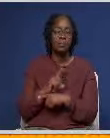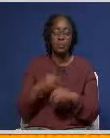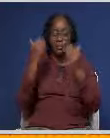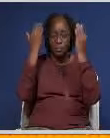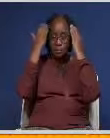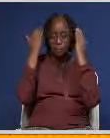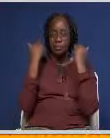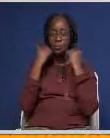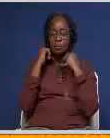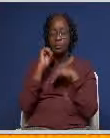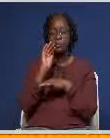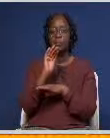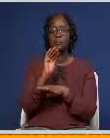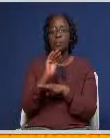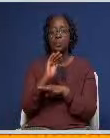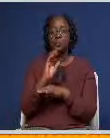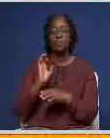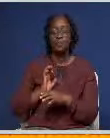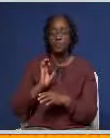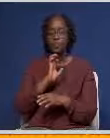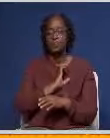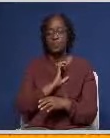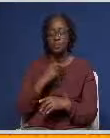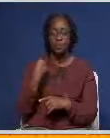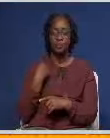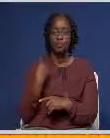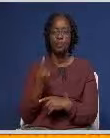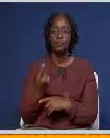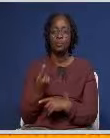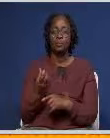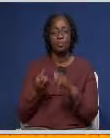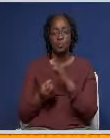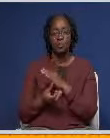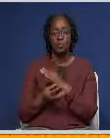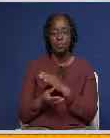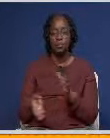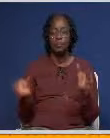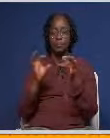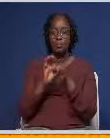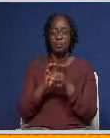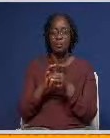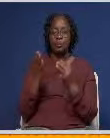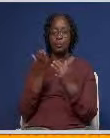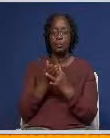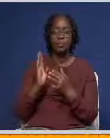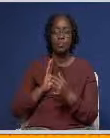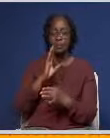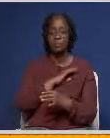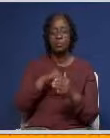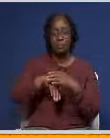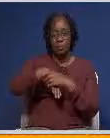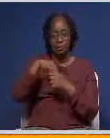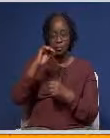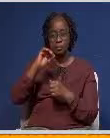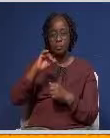court, I request the committee to, number one, explain the linkage between bodies outside the